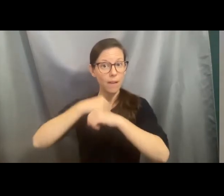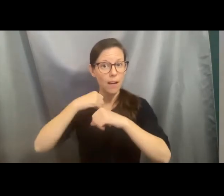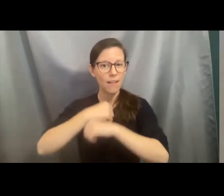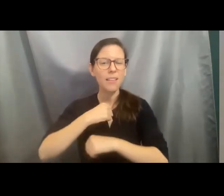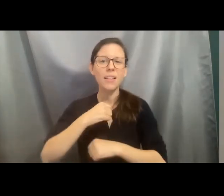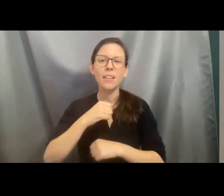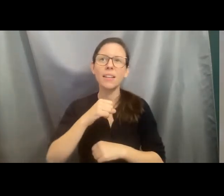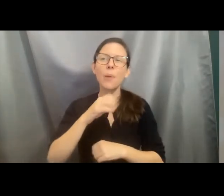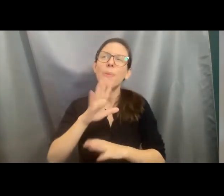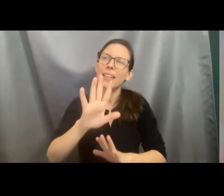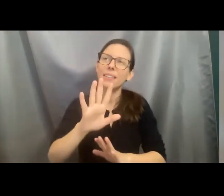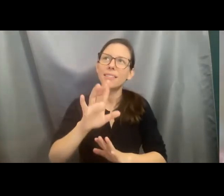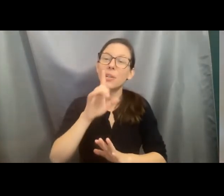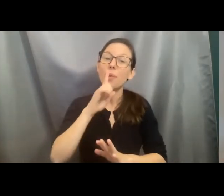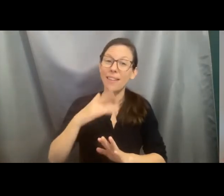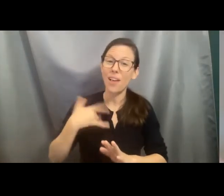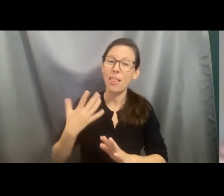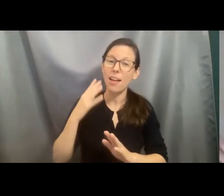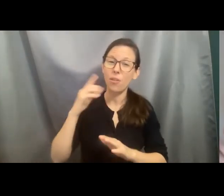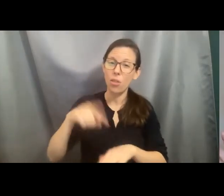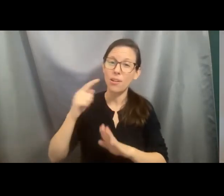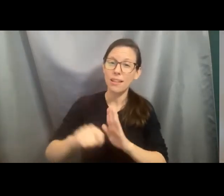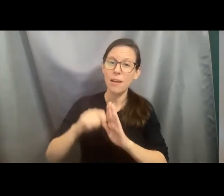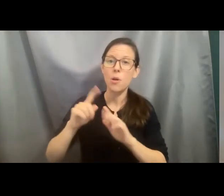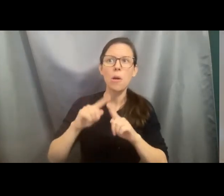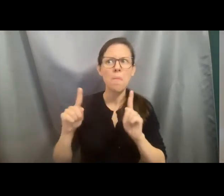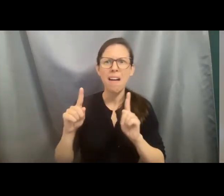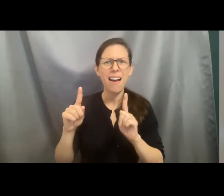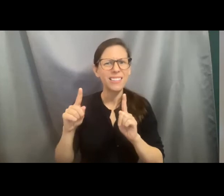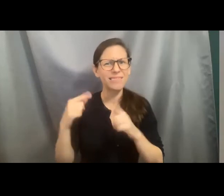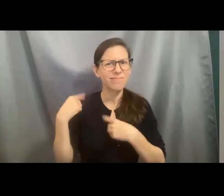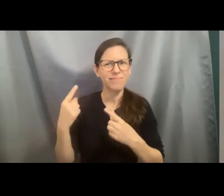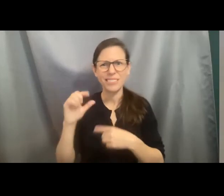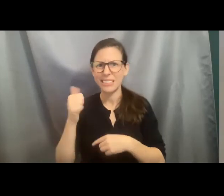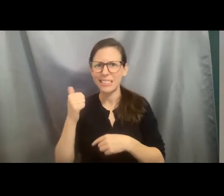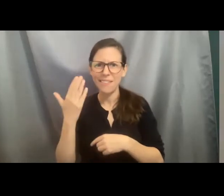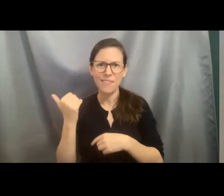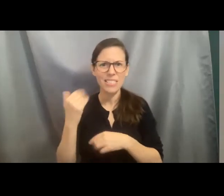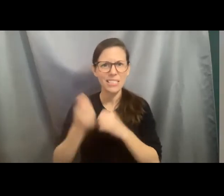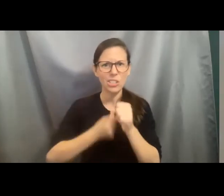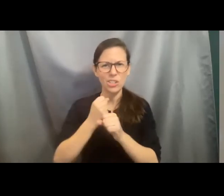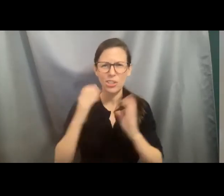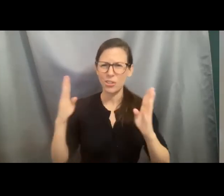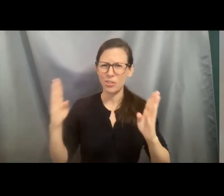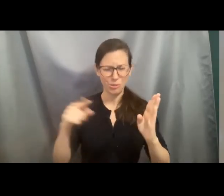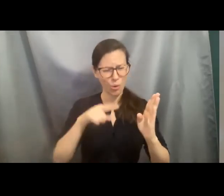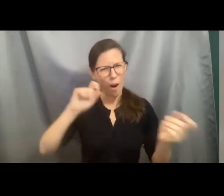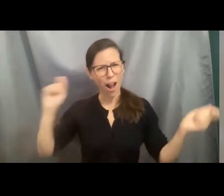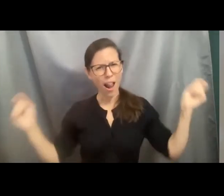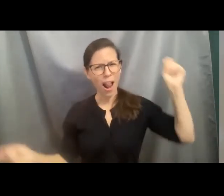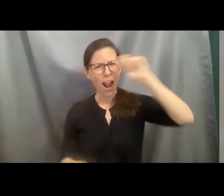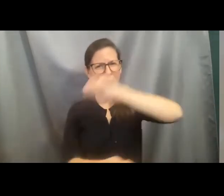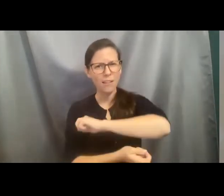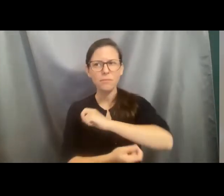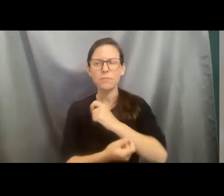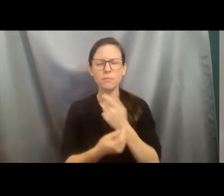doesn't seem like a short amount of time, but definitely within the last 10 to 15 years, you could just see where people